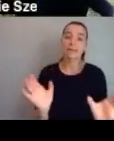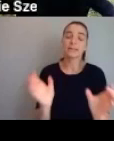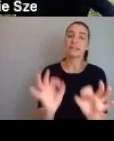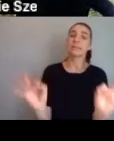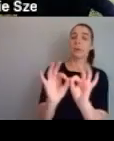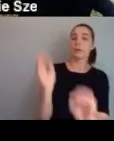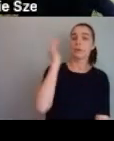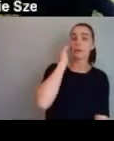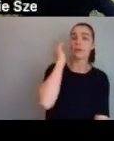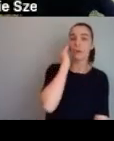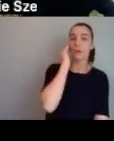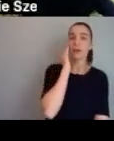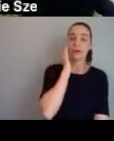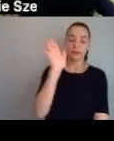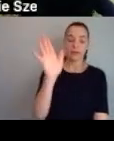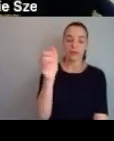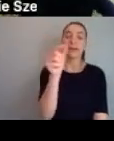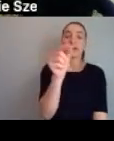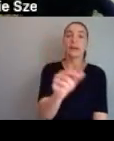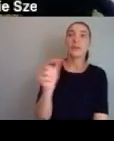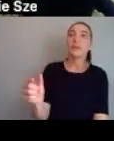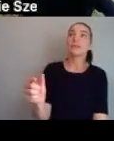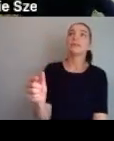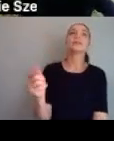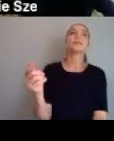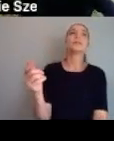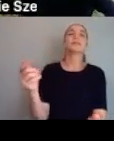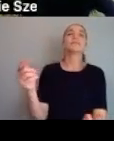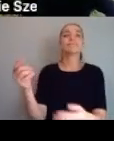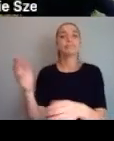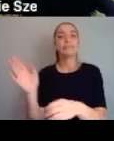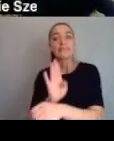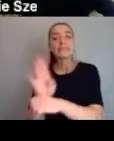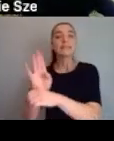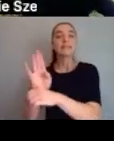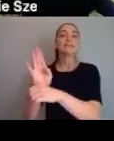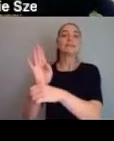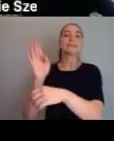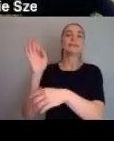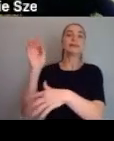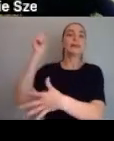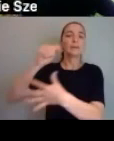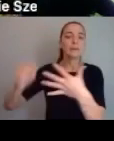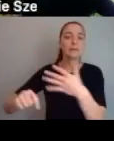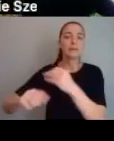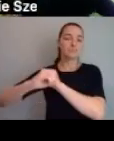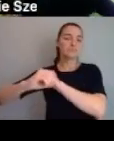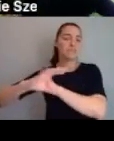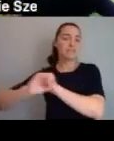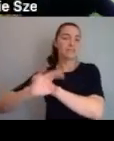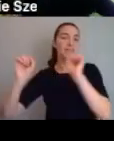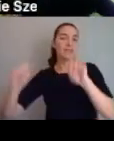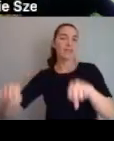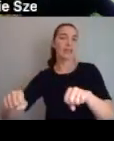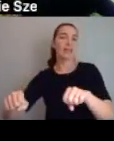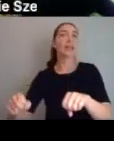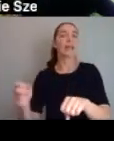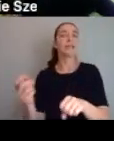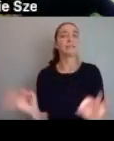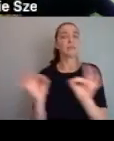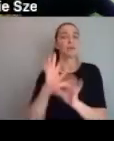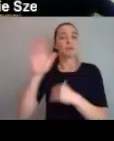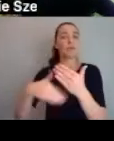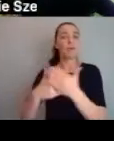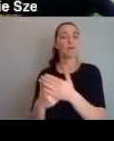shaped by government chambers and corporate boardrooms. So when Donald Trump, when he was president, came to California after the wildfires, he